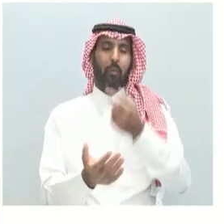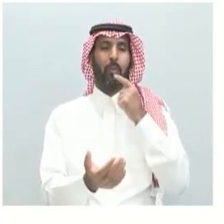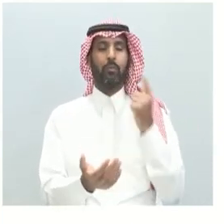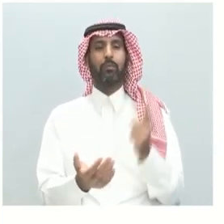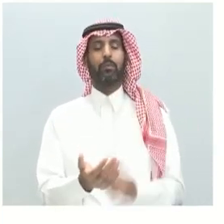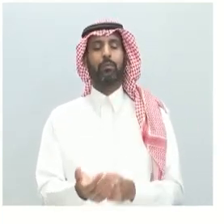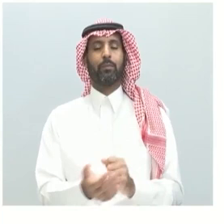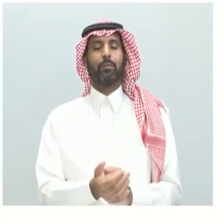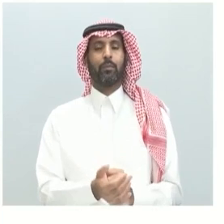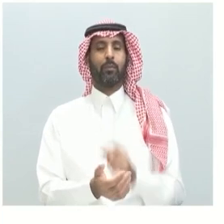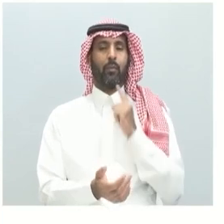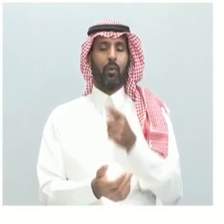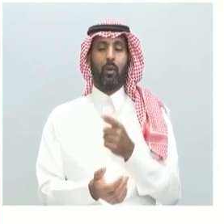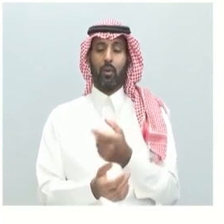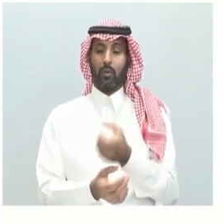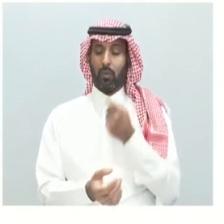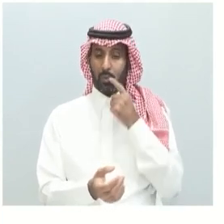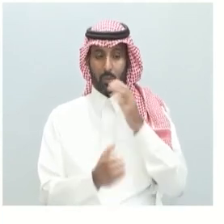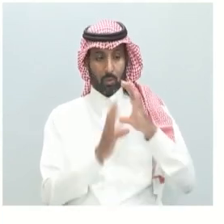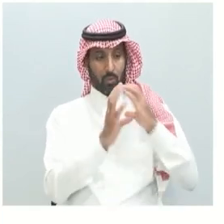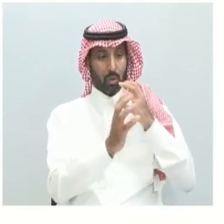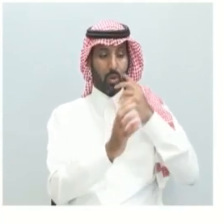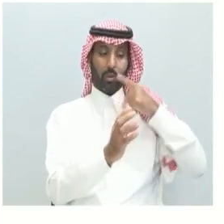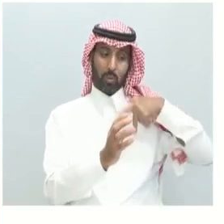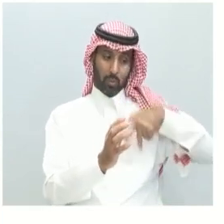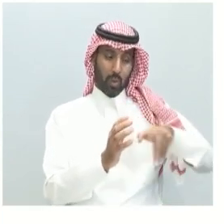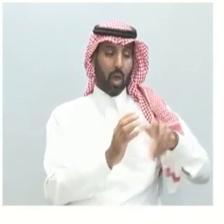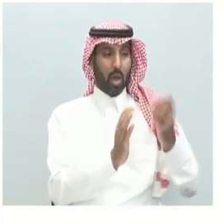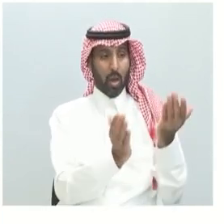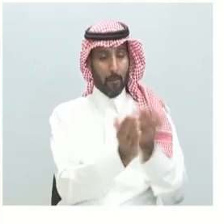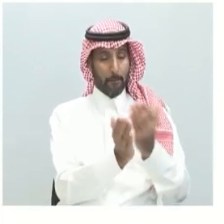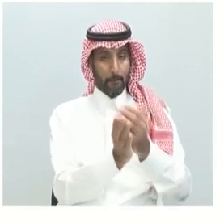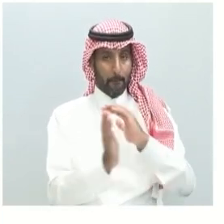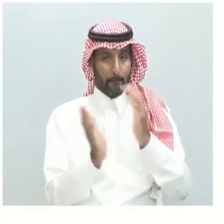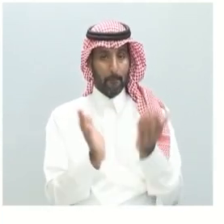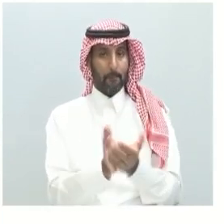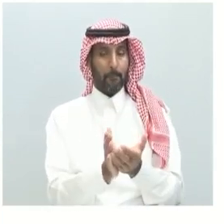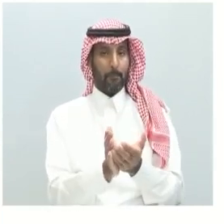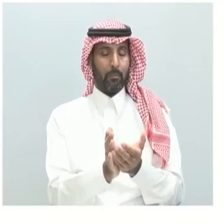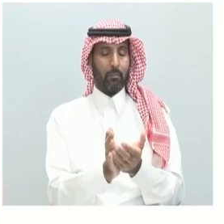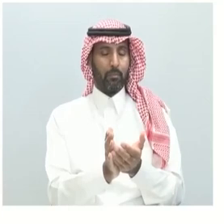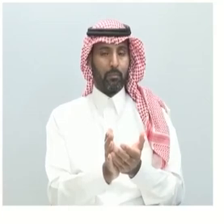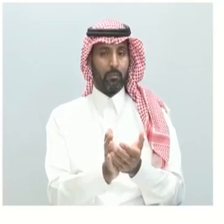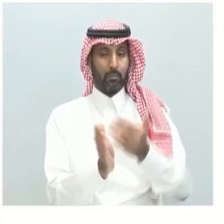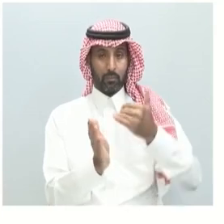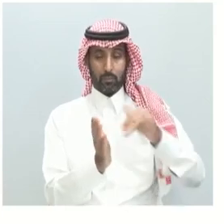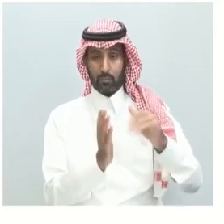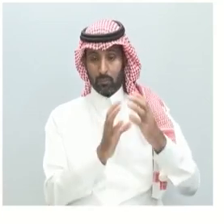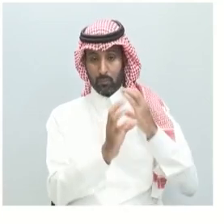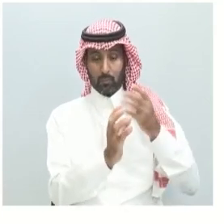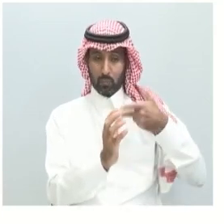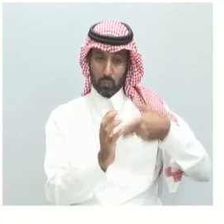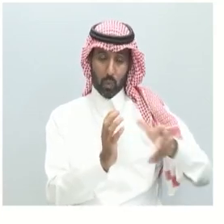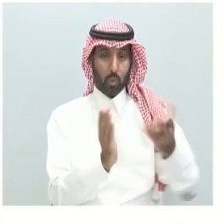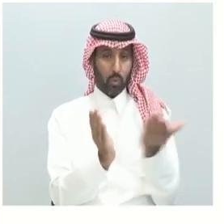here. If we take the bus to school, so give me a result clause here. If we take the bus